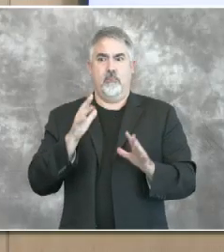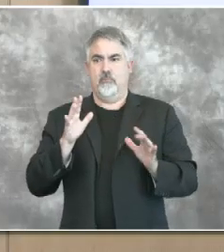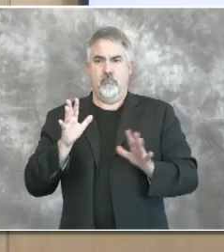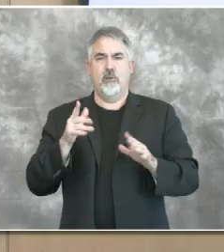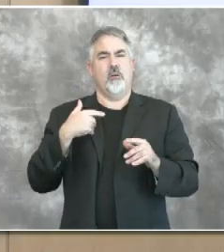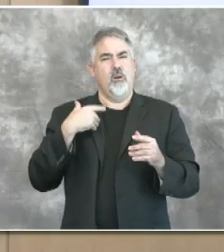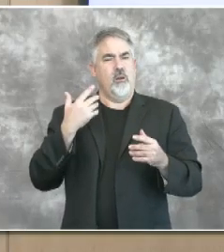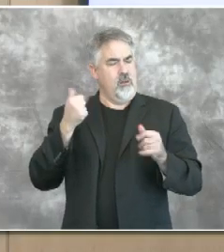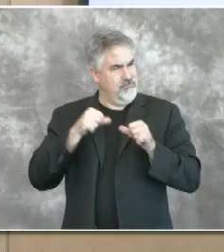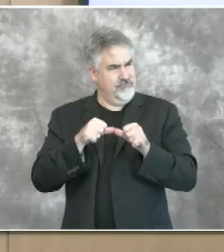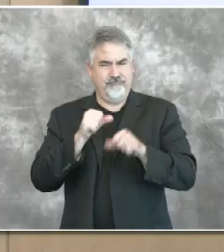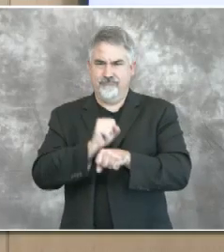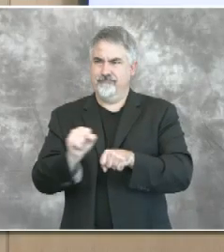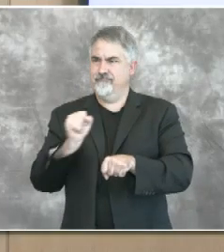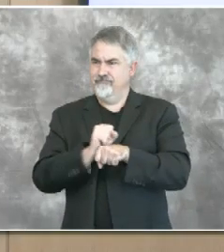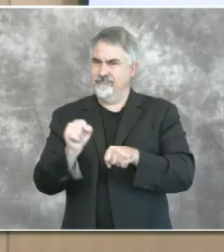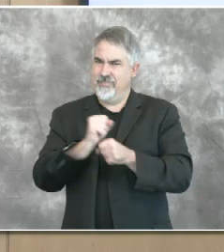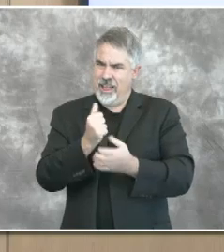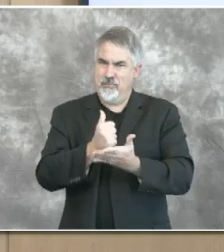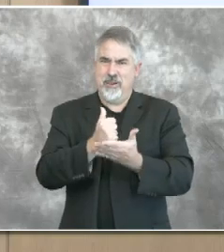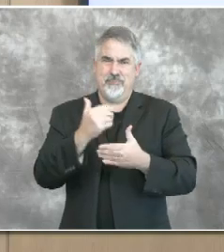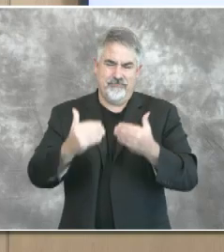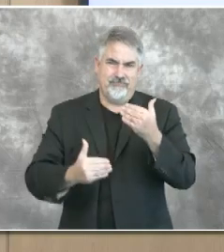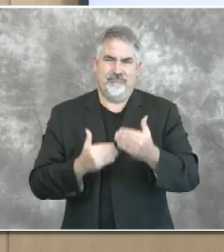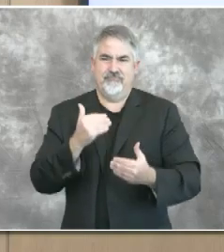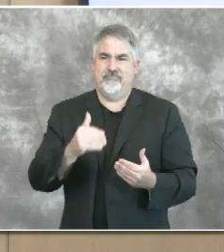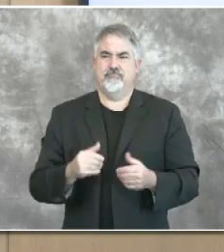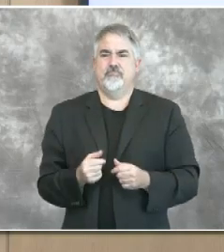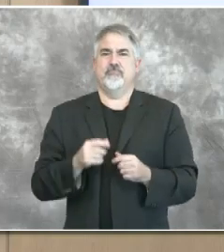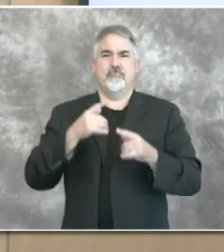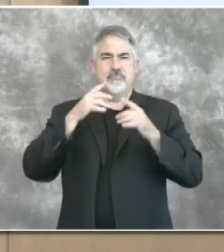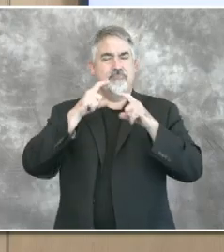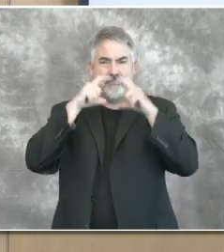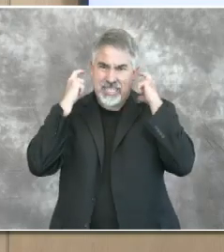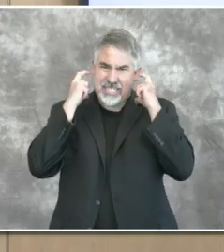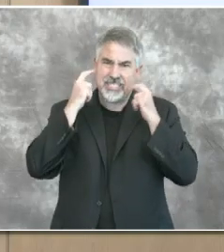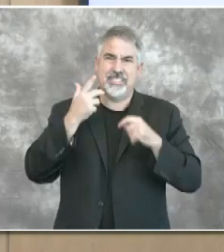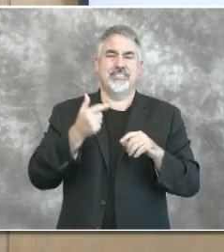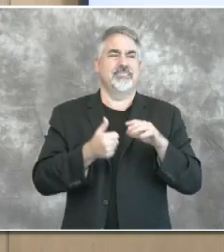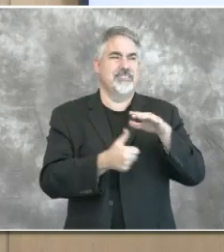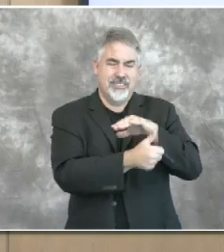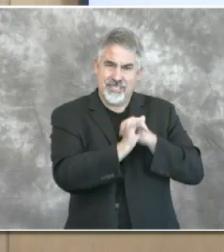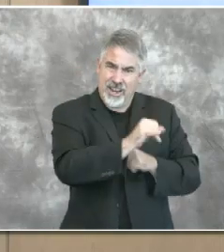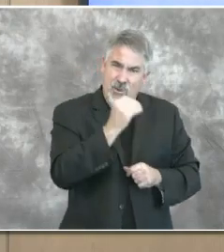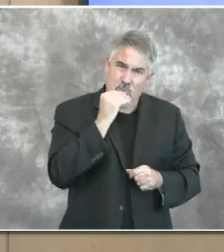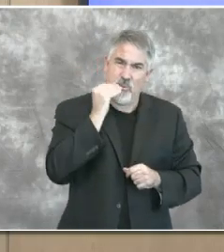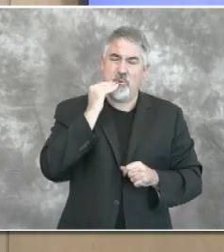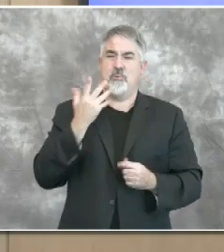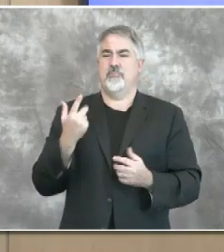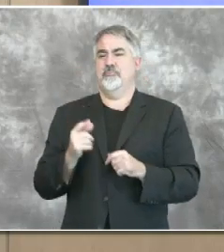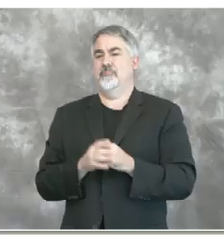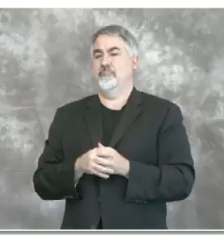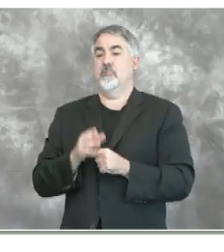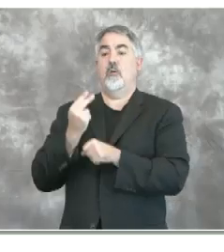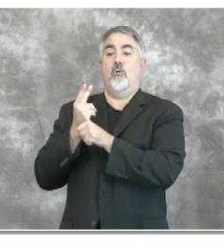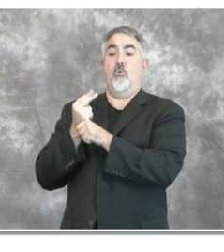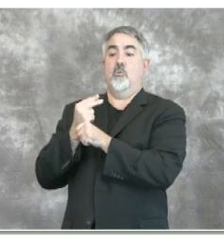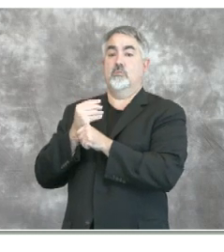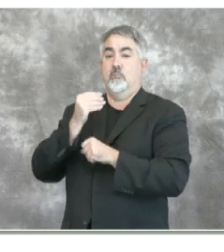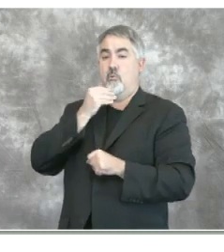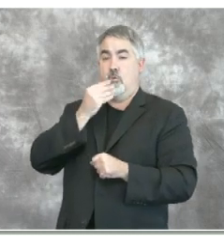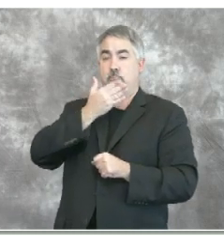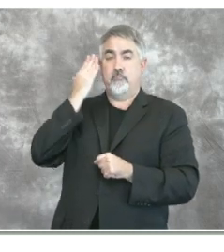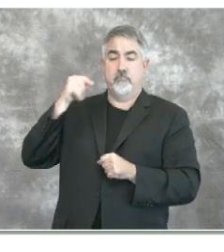the trajectory that we're on continues and does not reverse. Motel rooms, a slight uptick in public health rooms